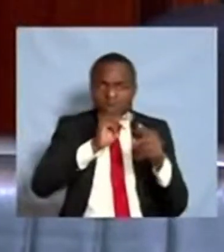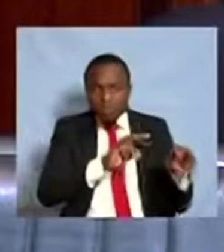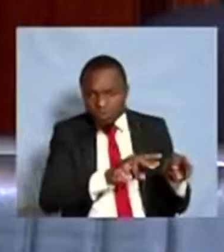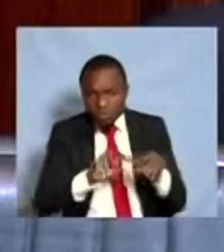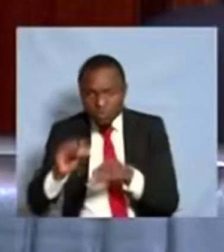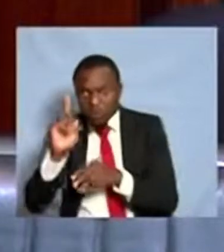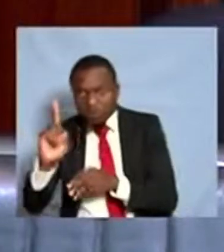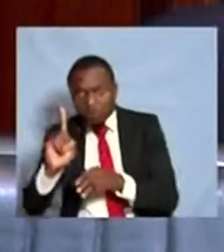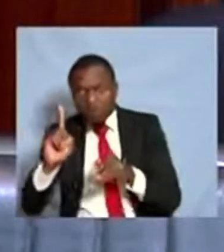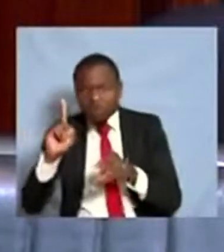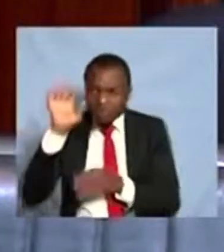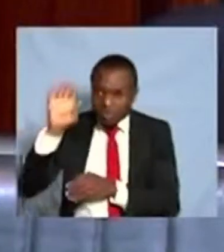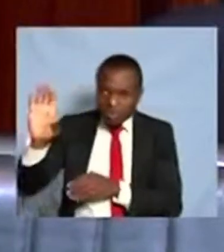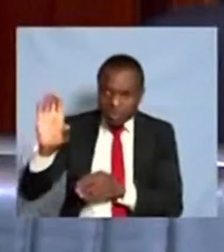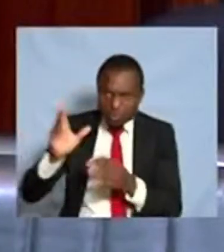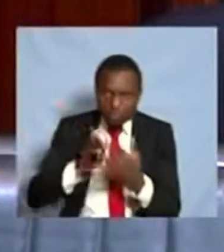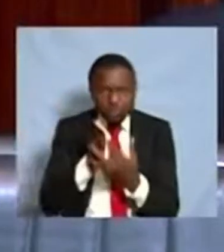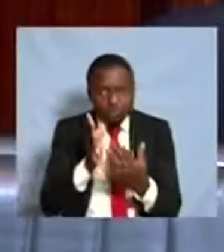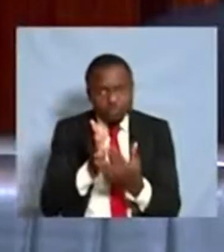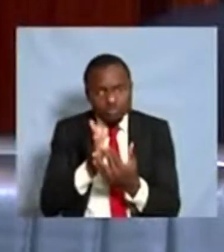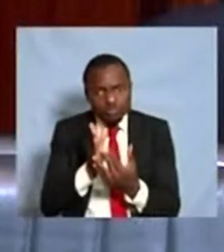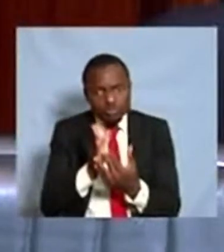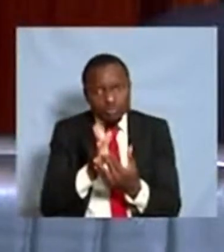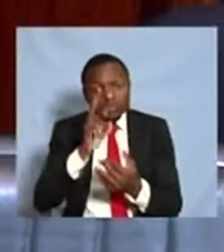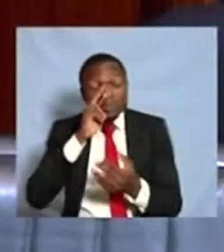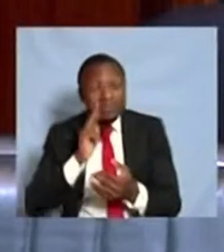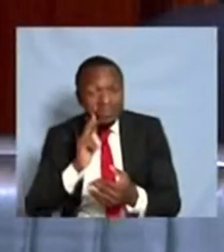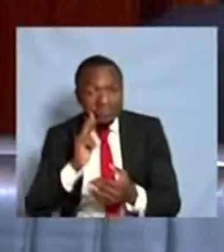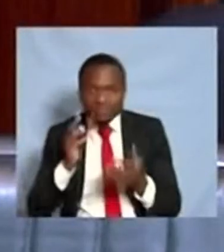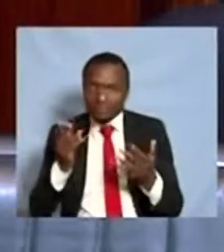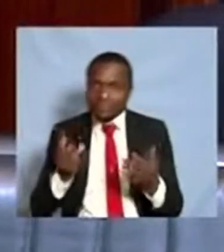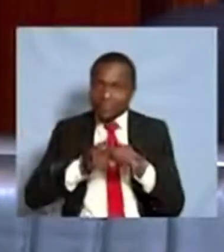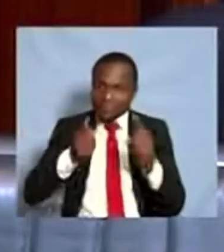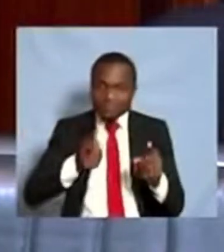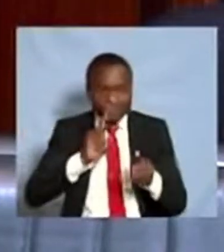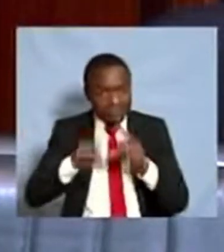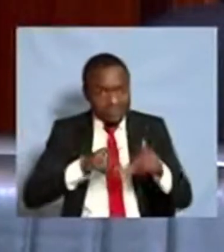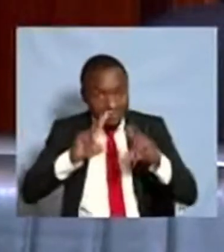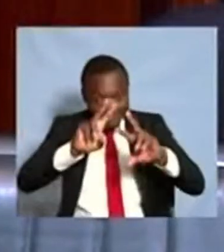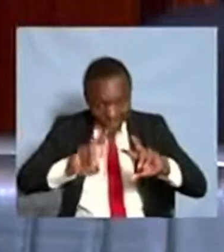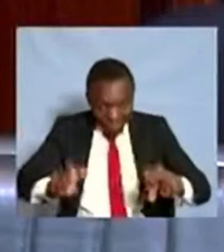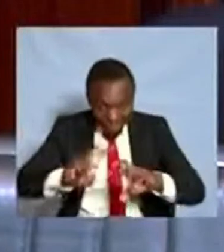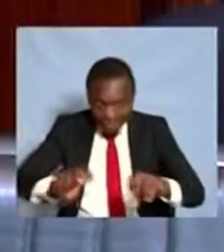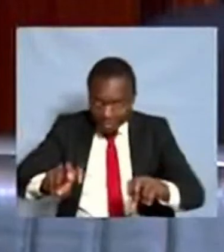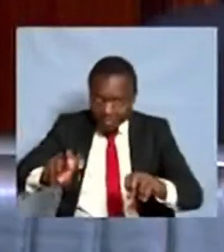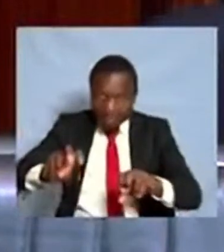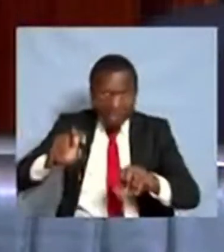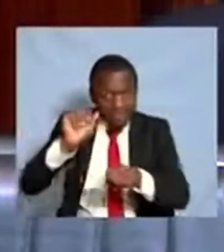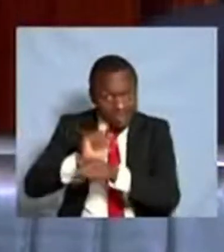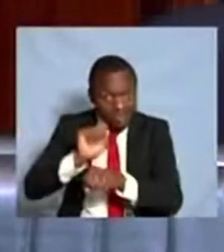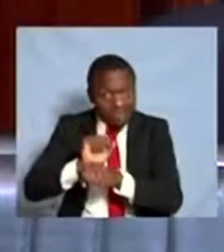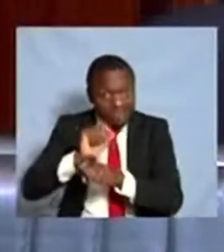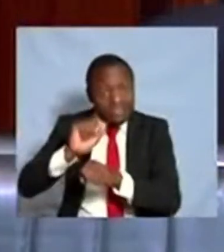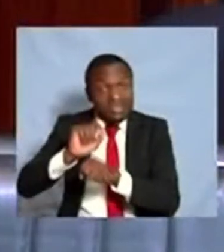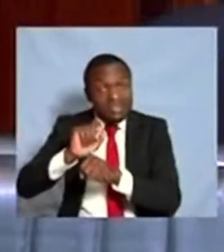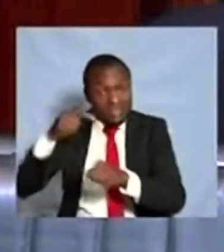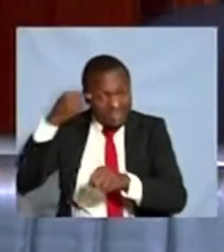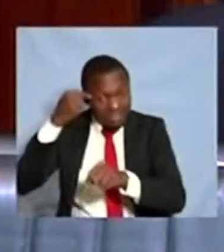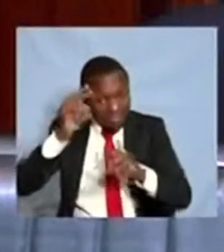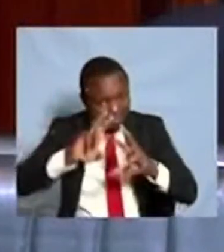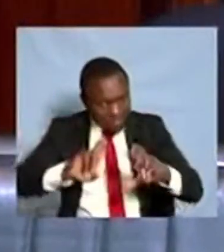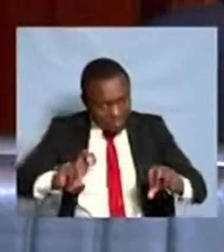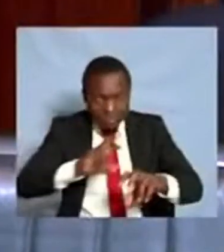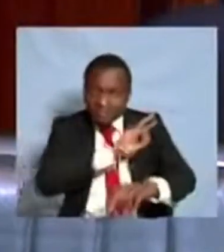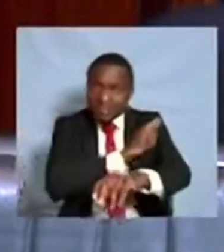one province to the other through smuggling or whatever you want to call it, and yet people are looking for jobs, the government is looking for resources,